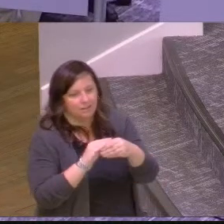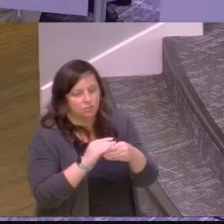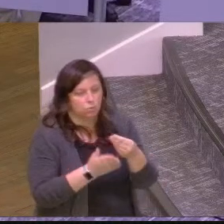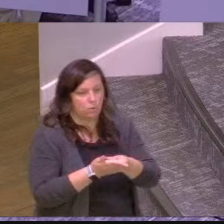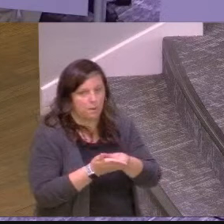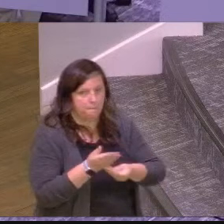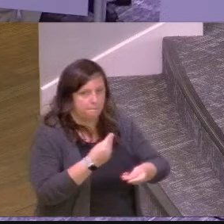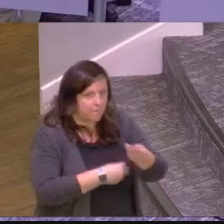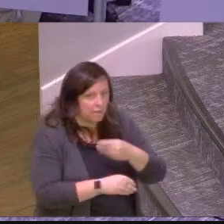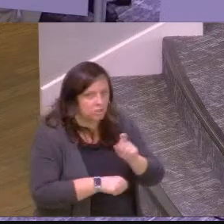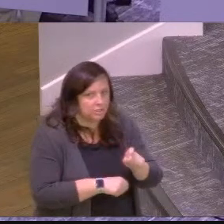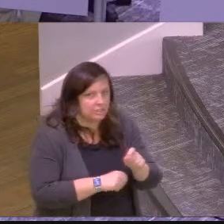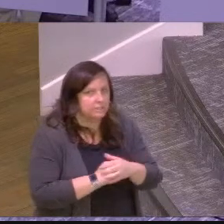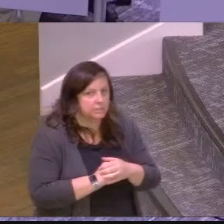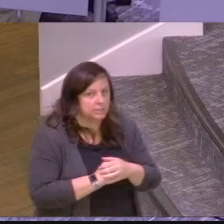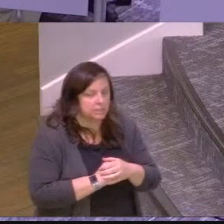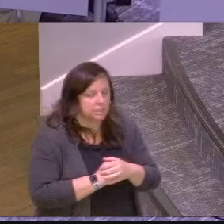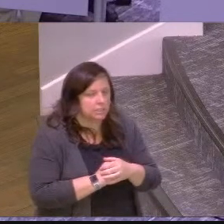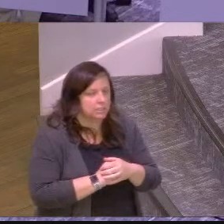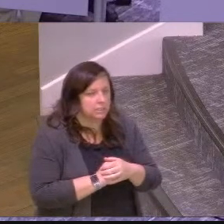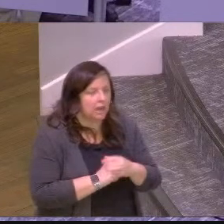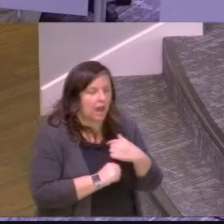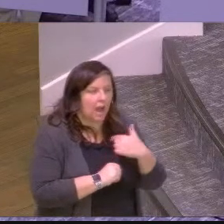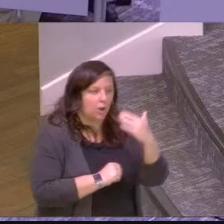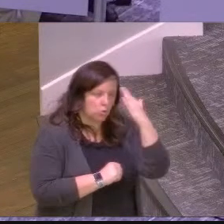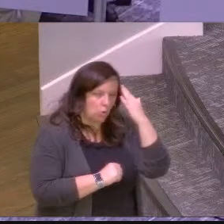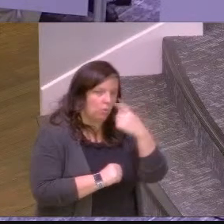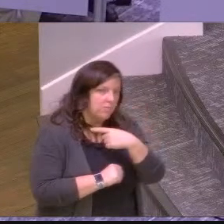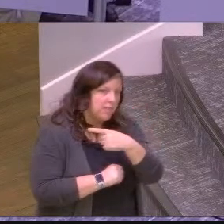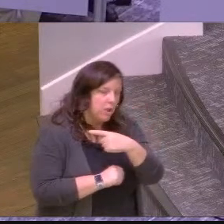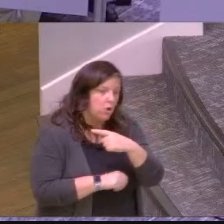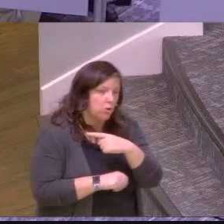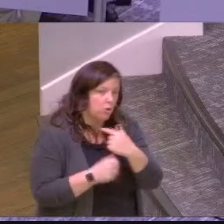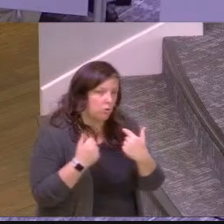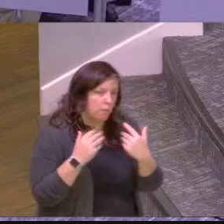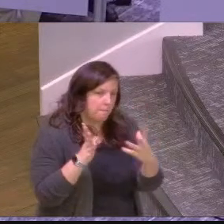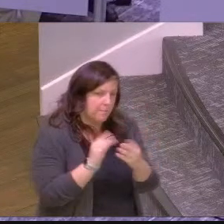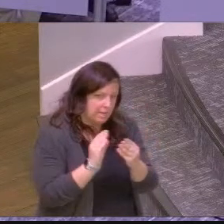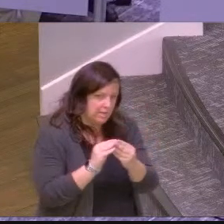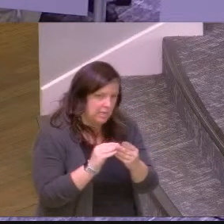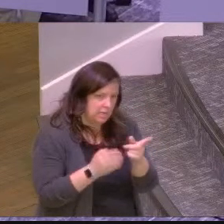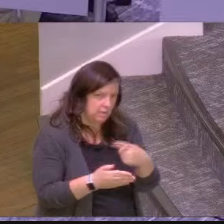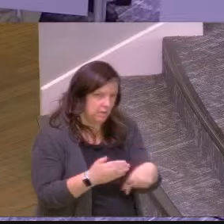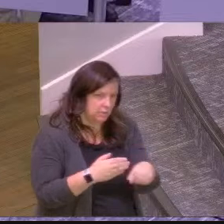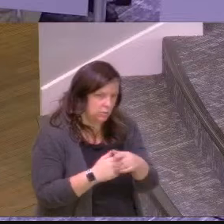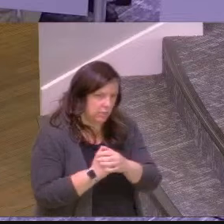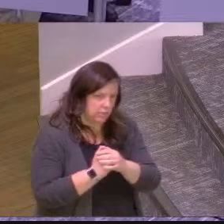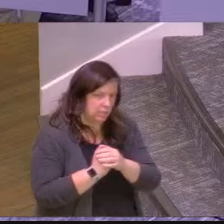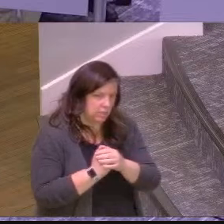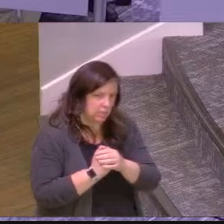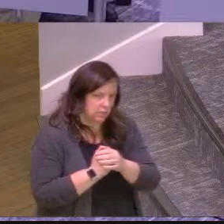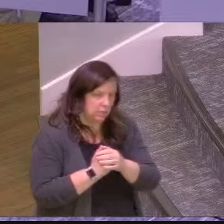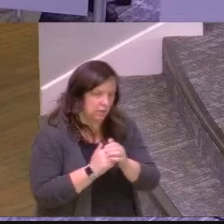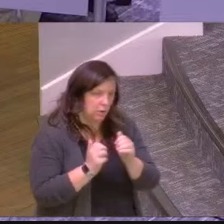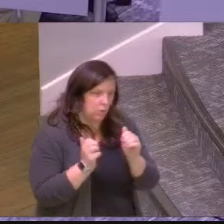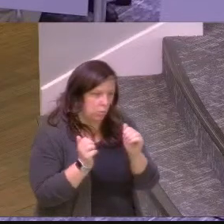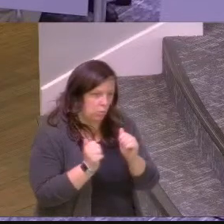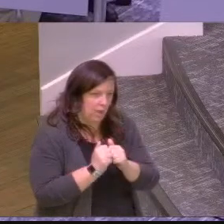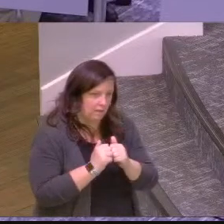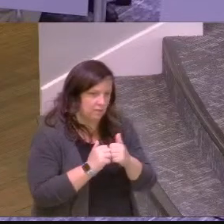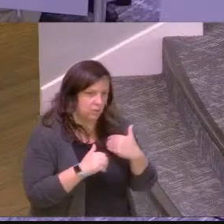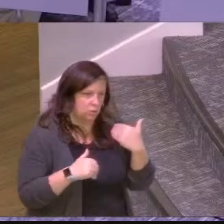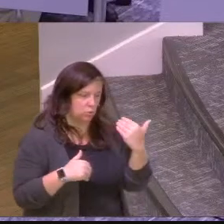needs. I know they're having a meeting either this week or next week with juvenile court, and